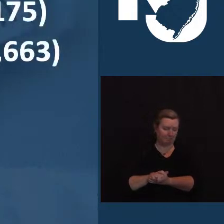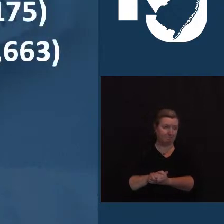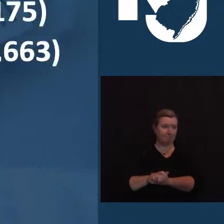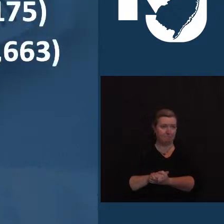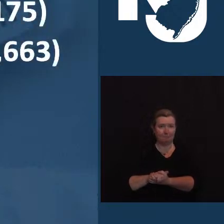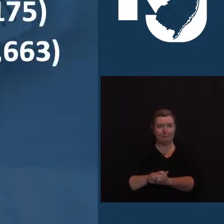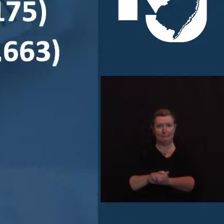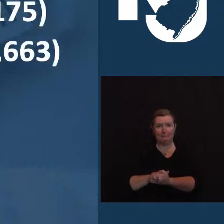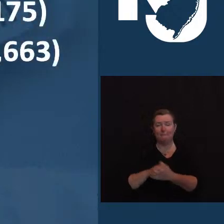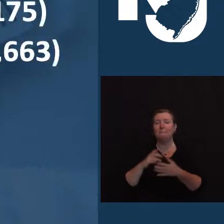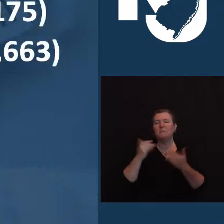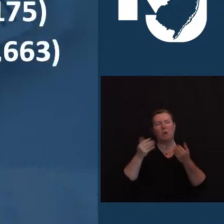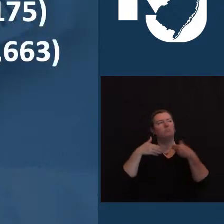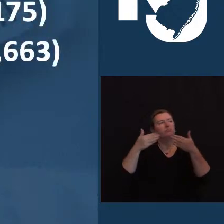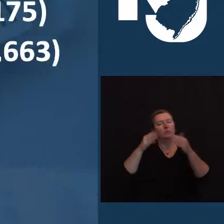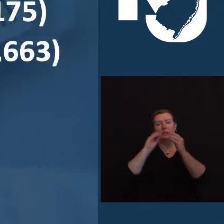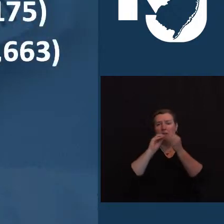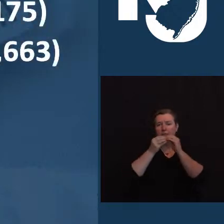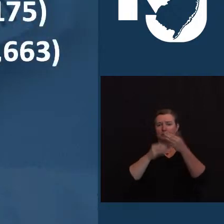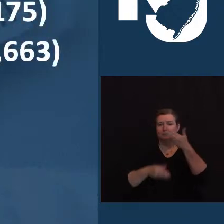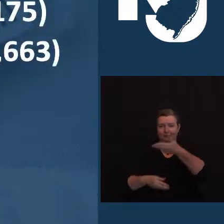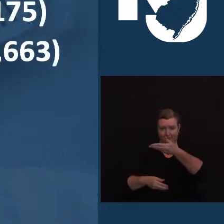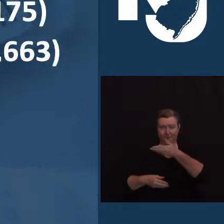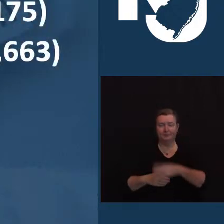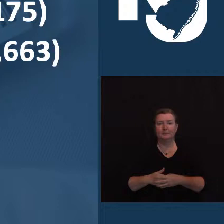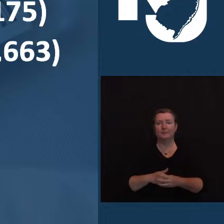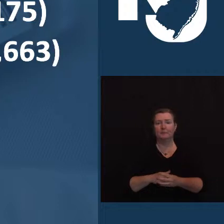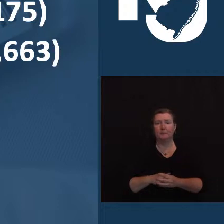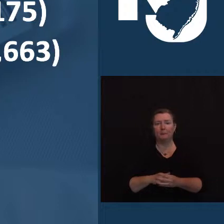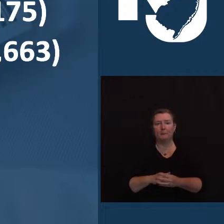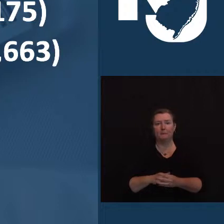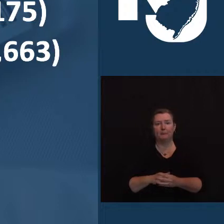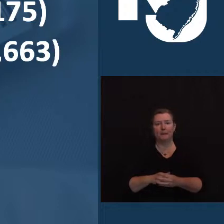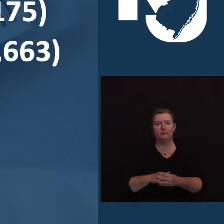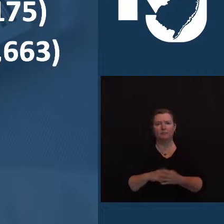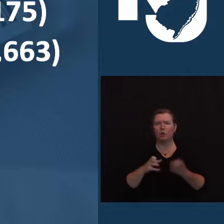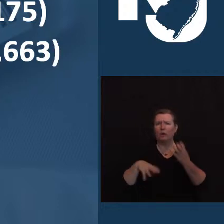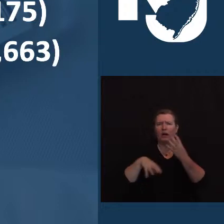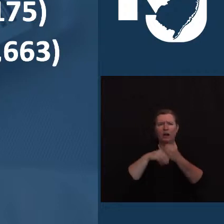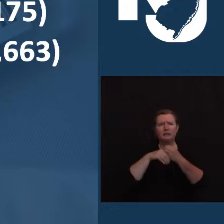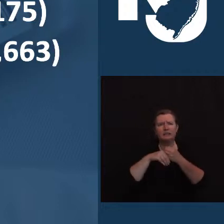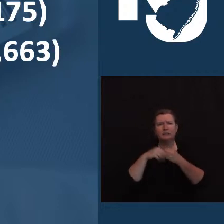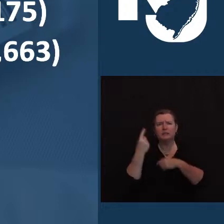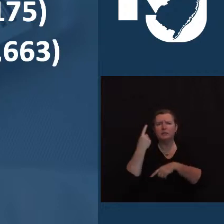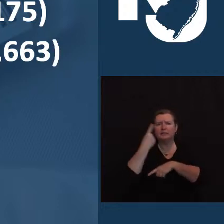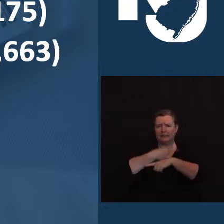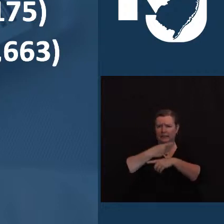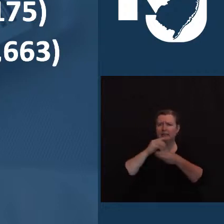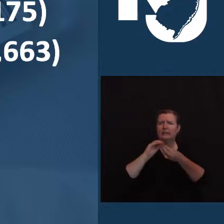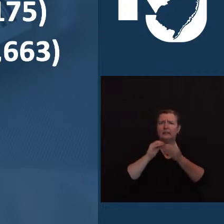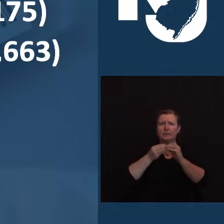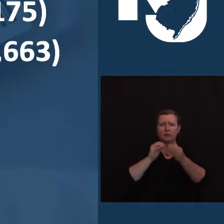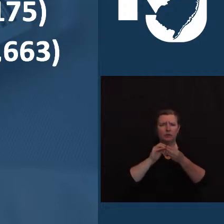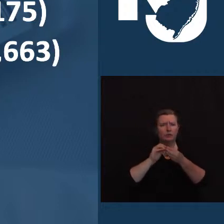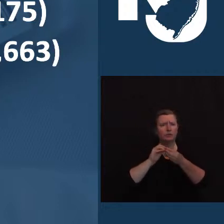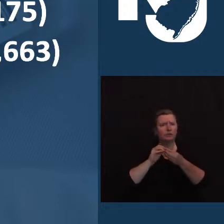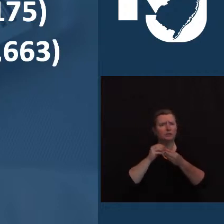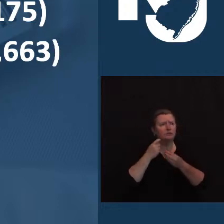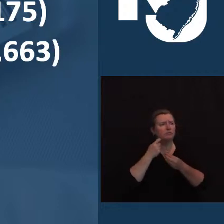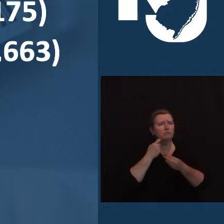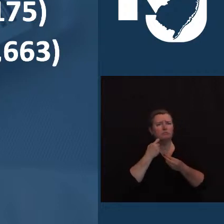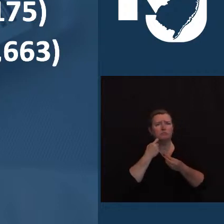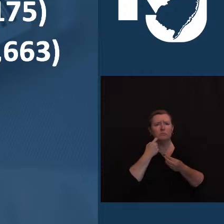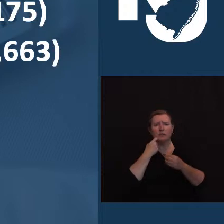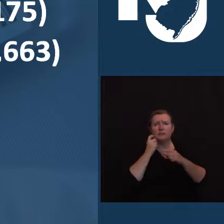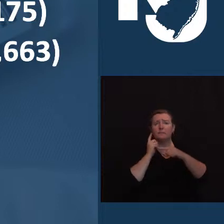rest of today's numbers. I would tack on to the one-day number of newly returned positive test results that since last Monday